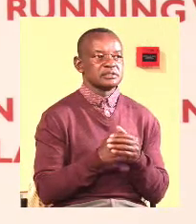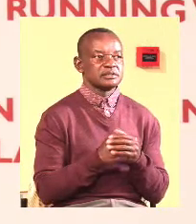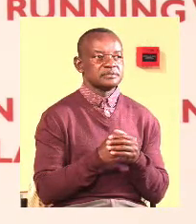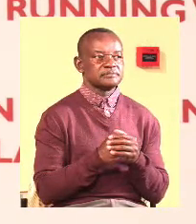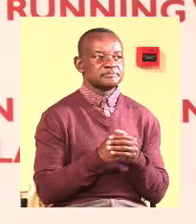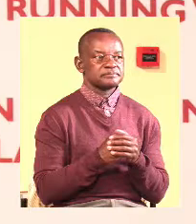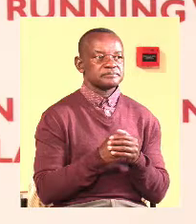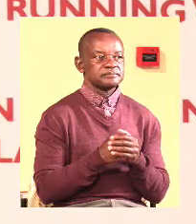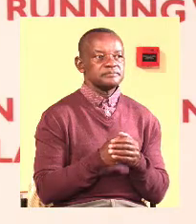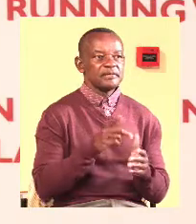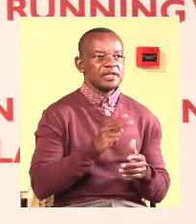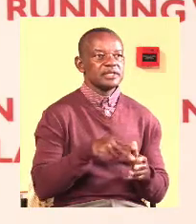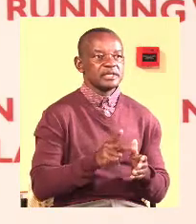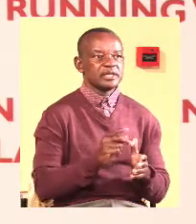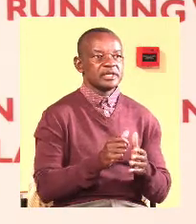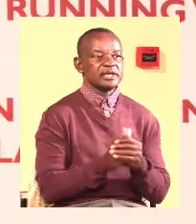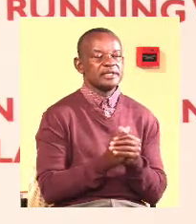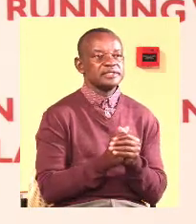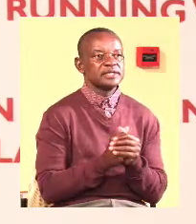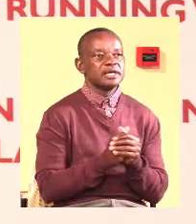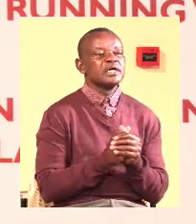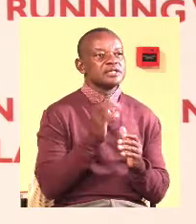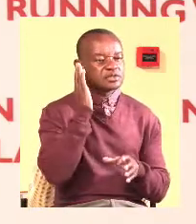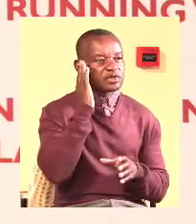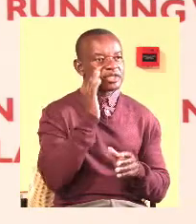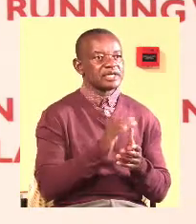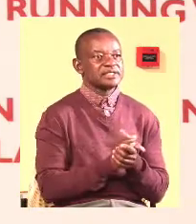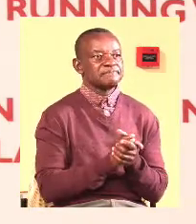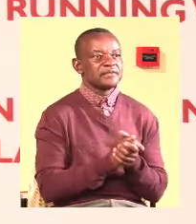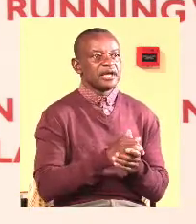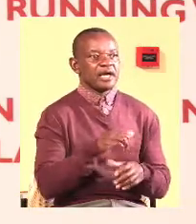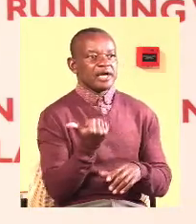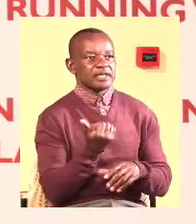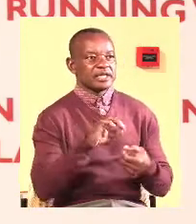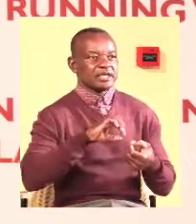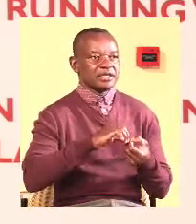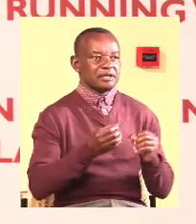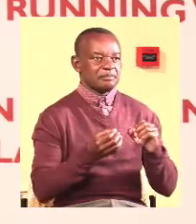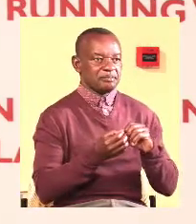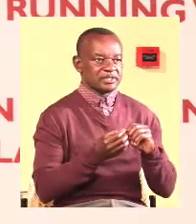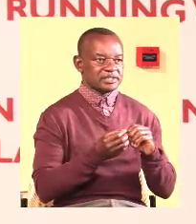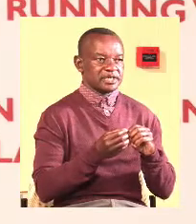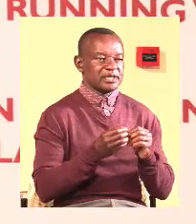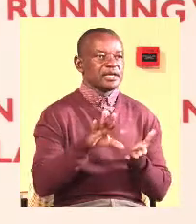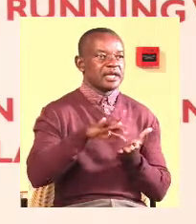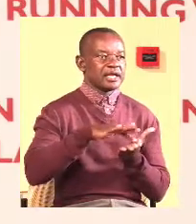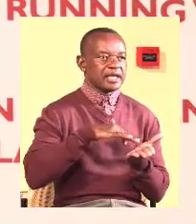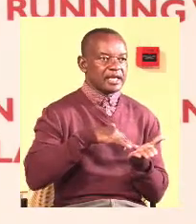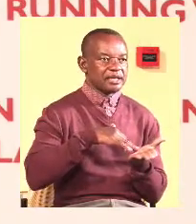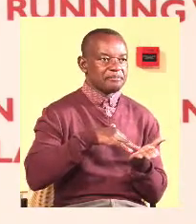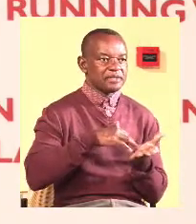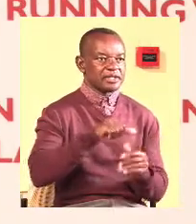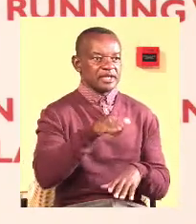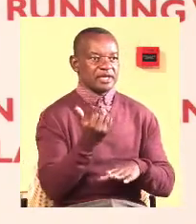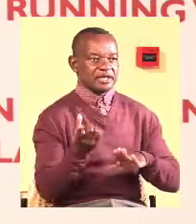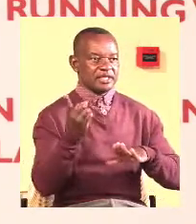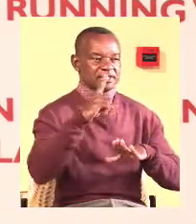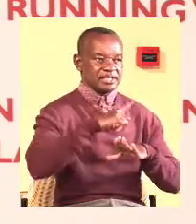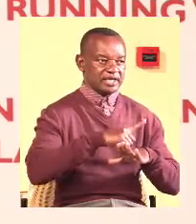2 extra numbers came later during that day because the test was run, and during the day